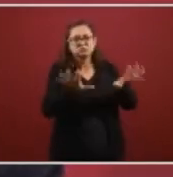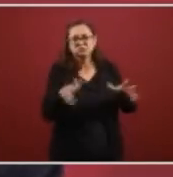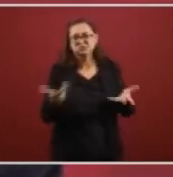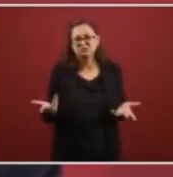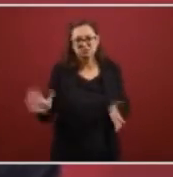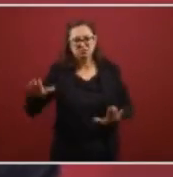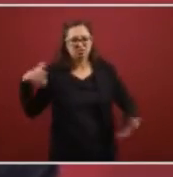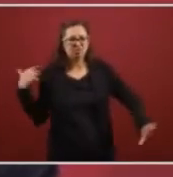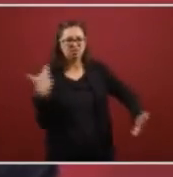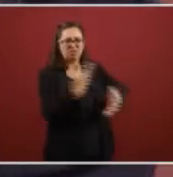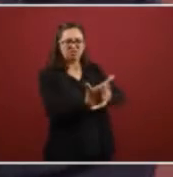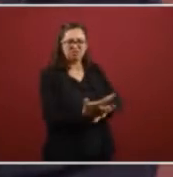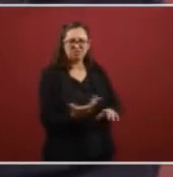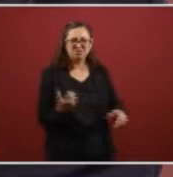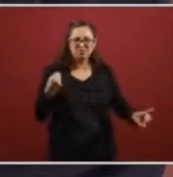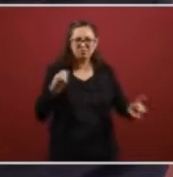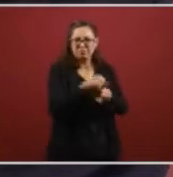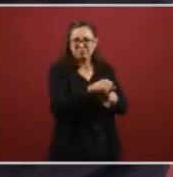How are you going to be attacking them?